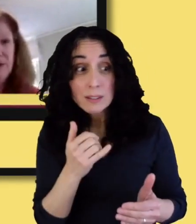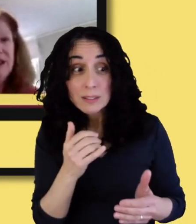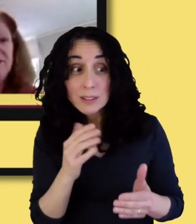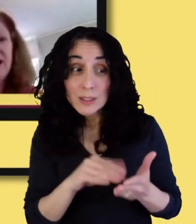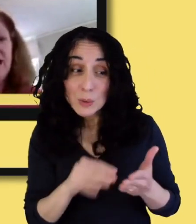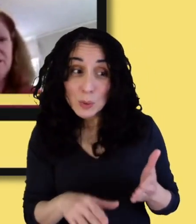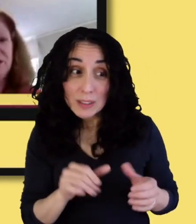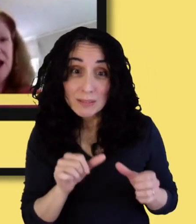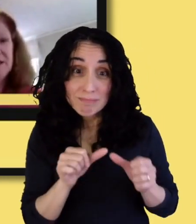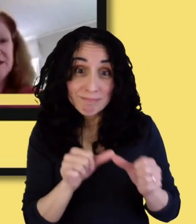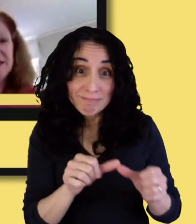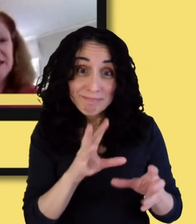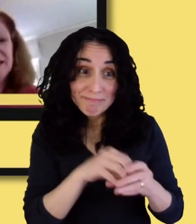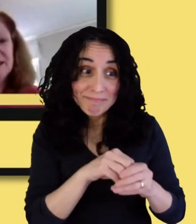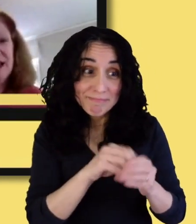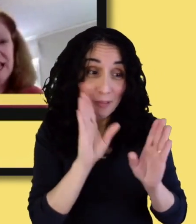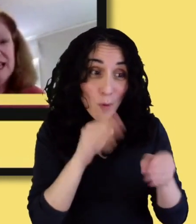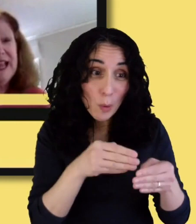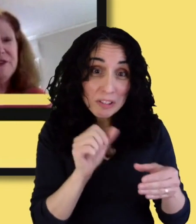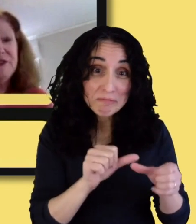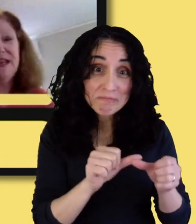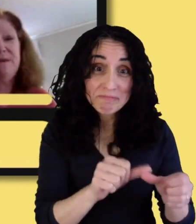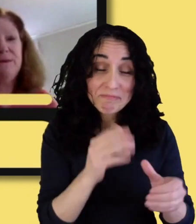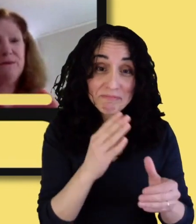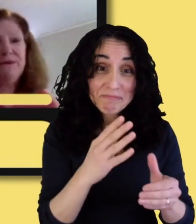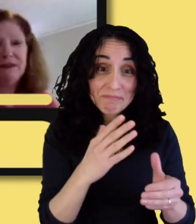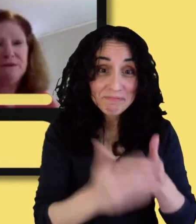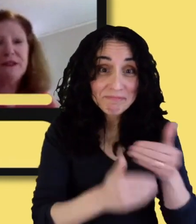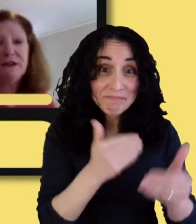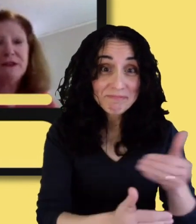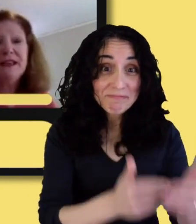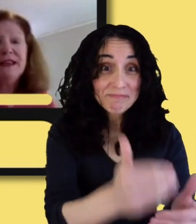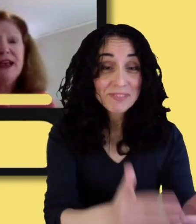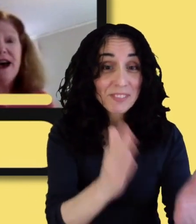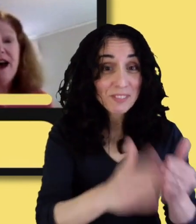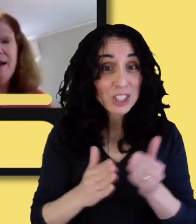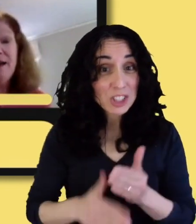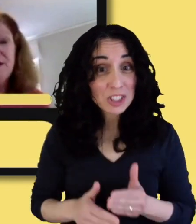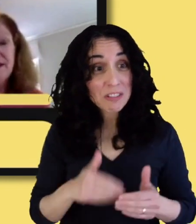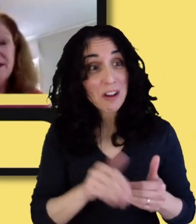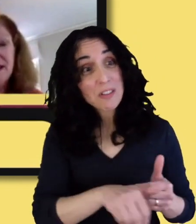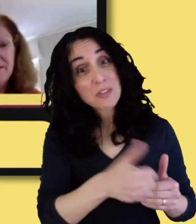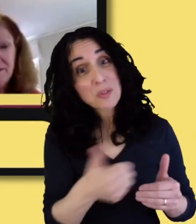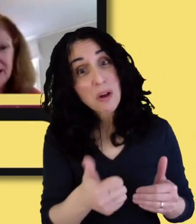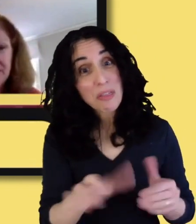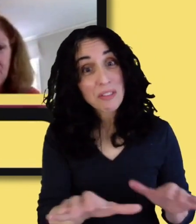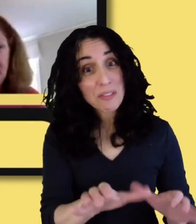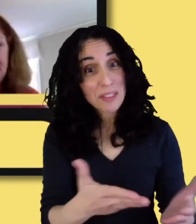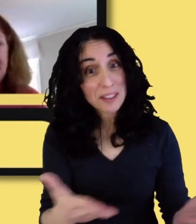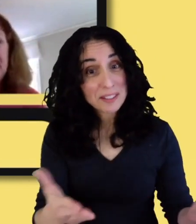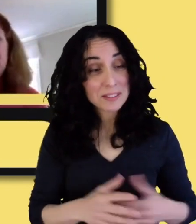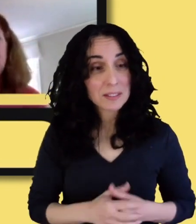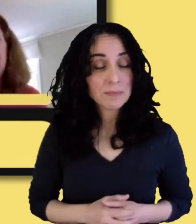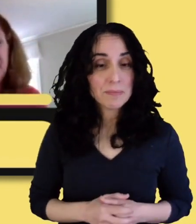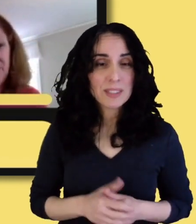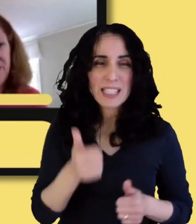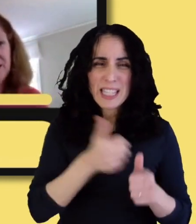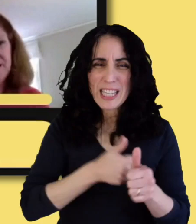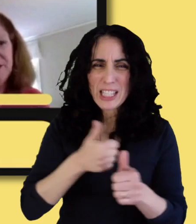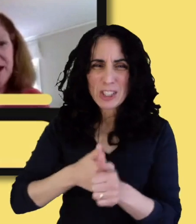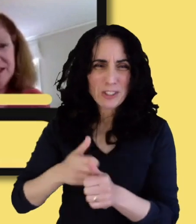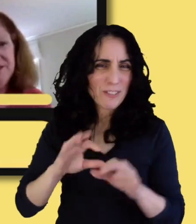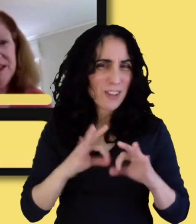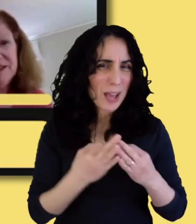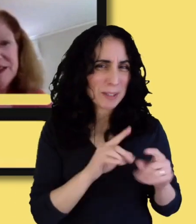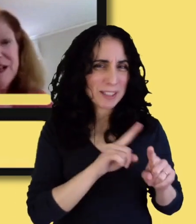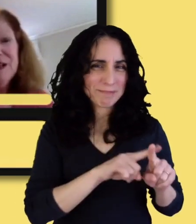keep moving. If they have their child is engaged, they keep moving through the learning so that they want to have it finished and then move on to